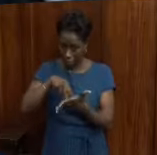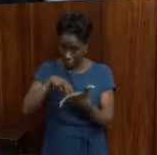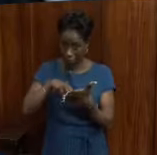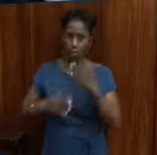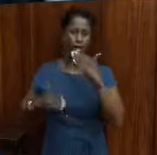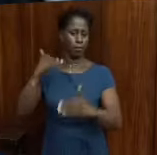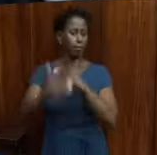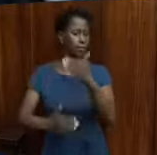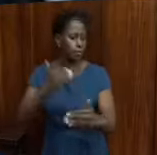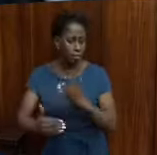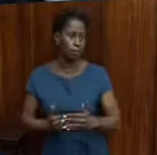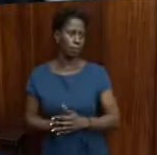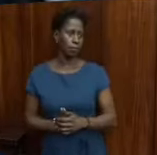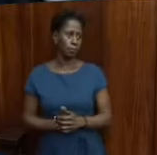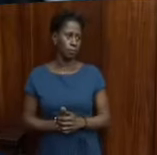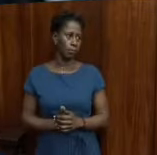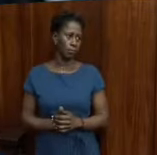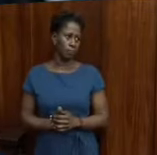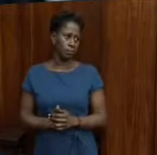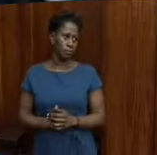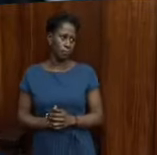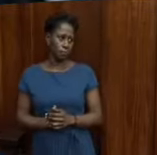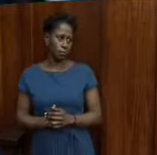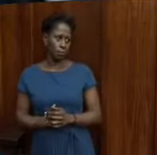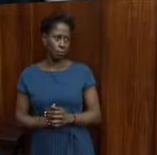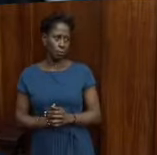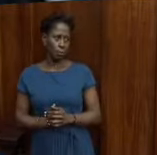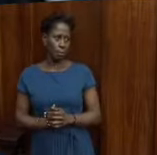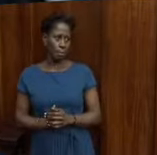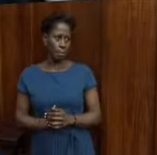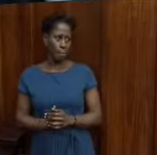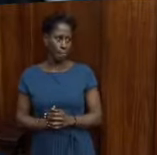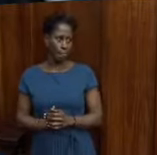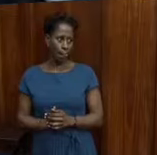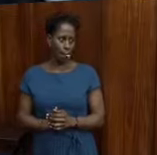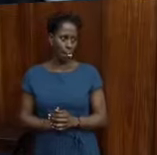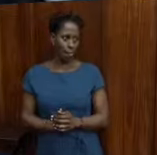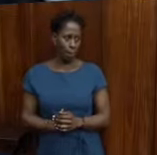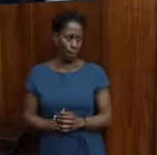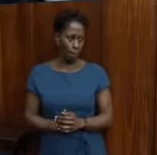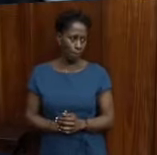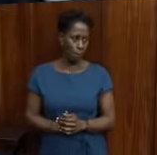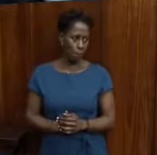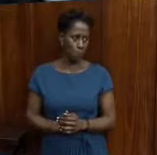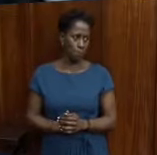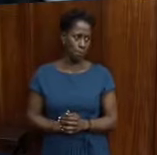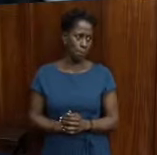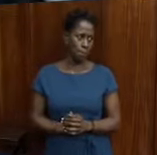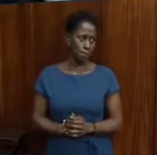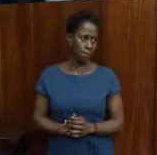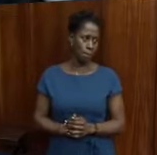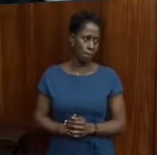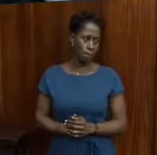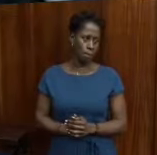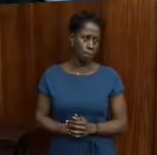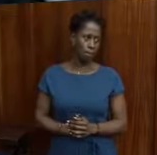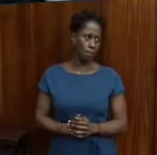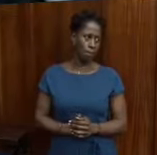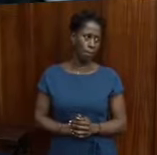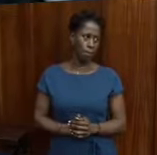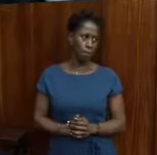they are generally climate change-focused, have seen the incorporation of livelihood opportunities, especially within and for the benefit